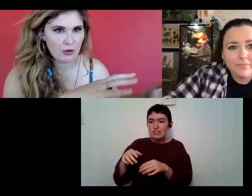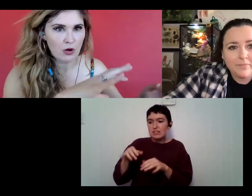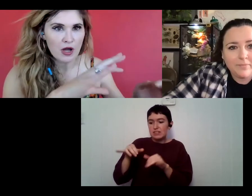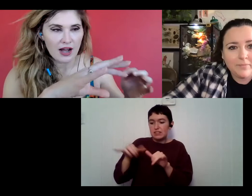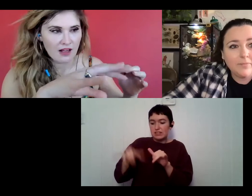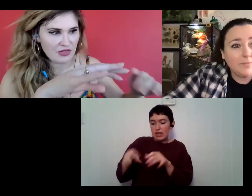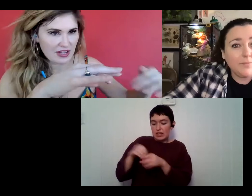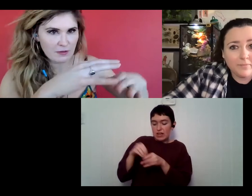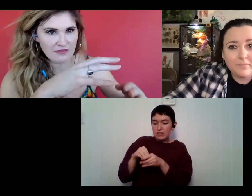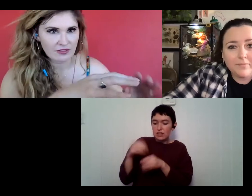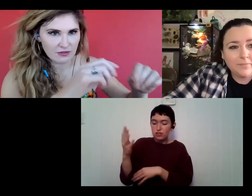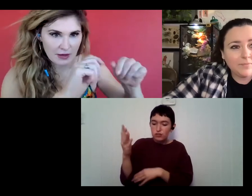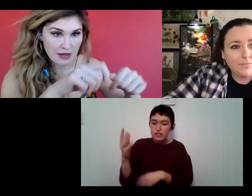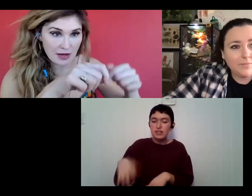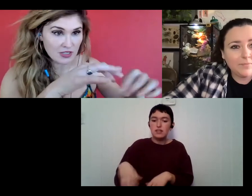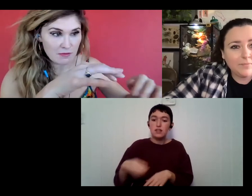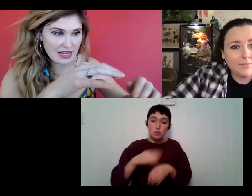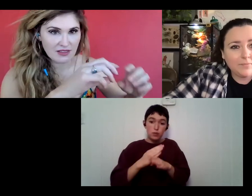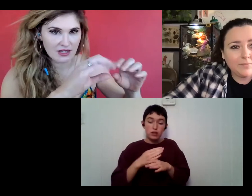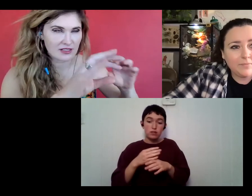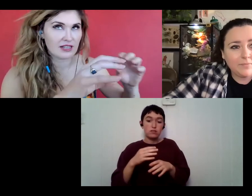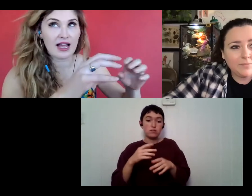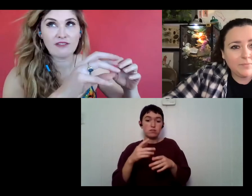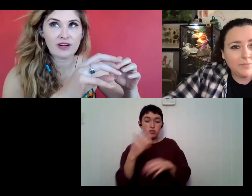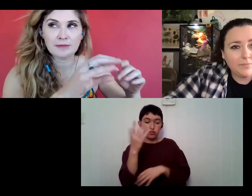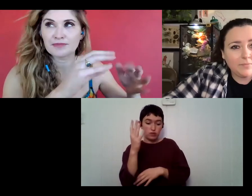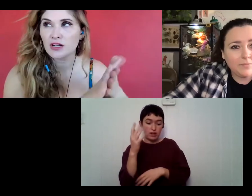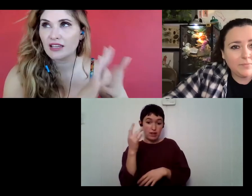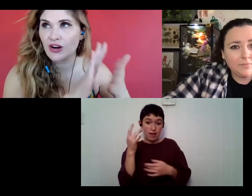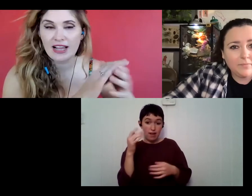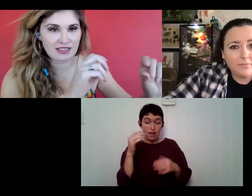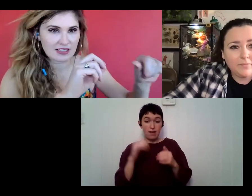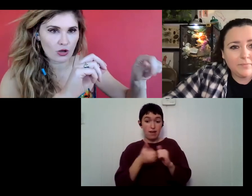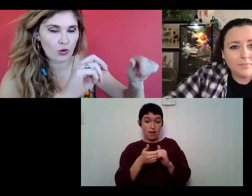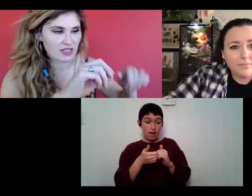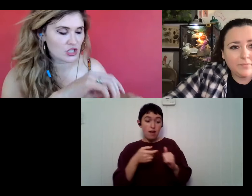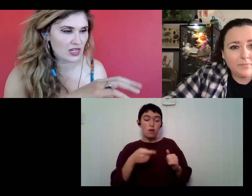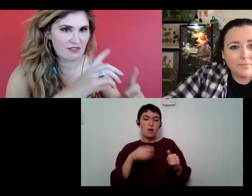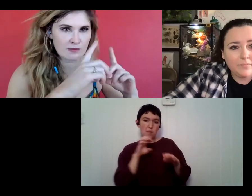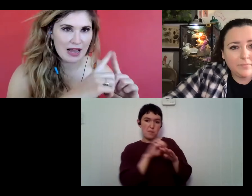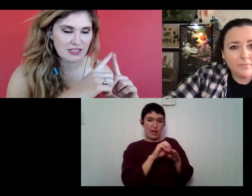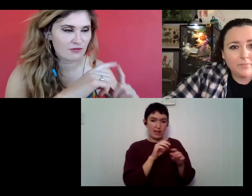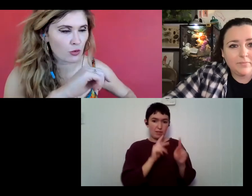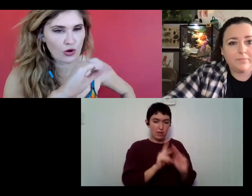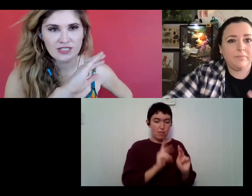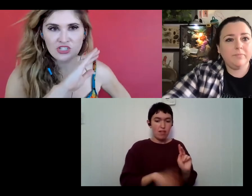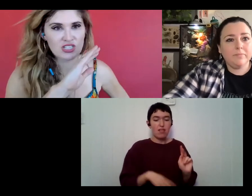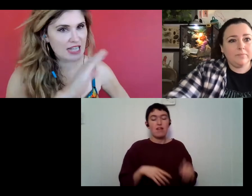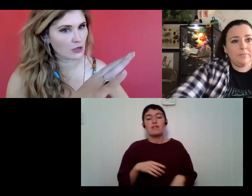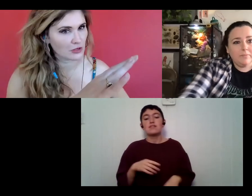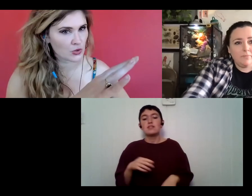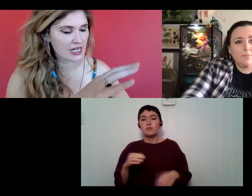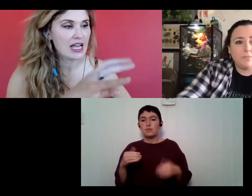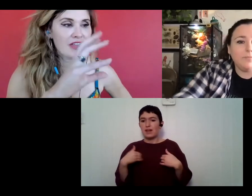biting people, but they get the benefit of like being able to mate and have lay their eggs in these little holes in the tree, and they have these massive thorns. It's